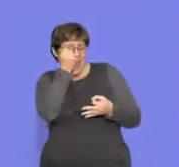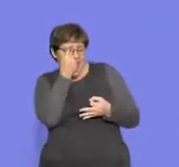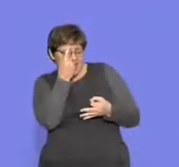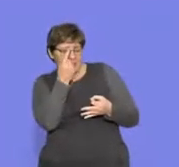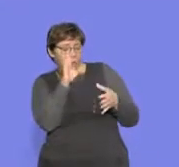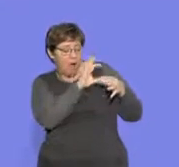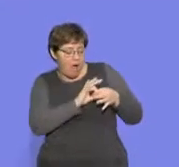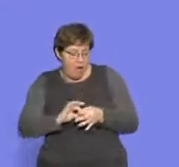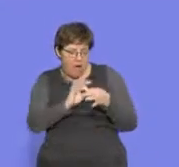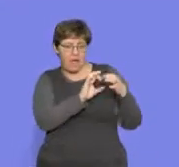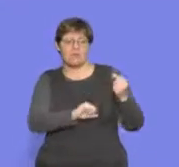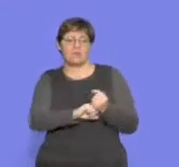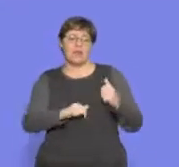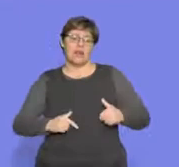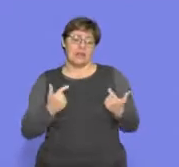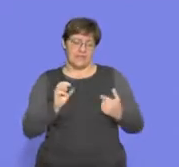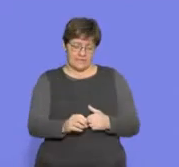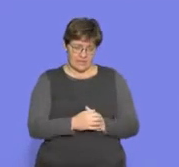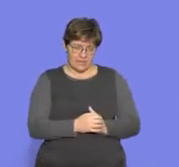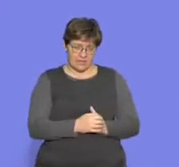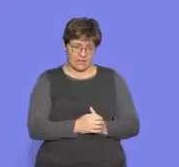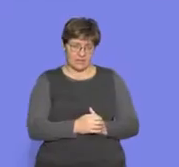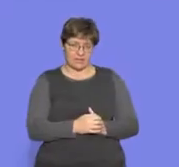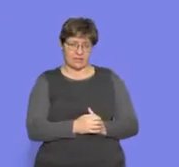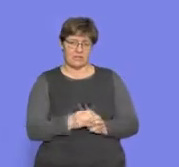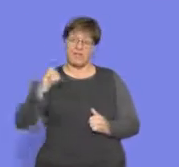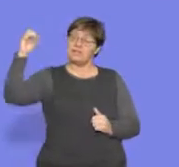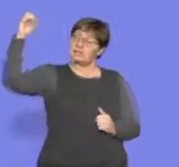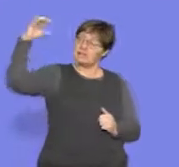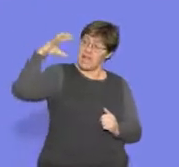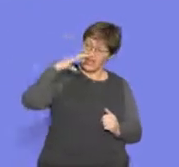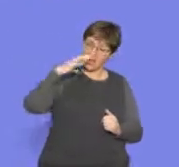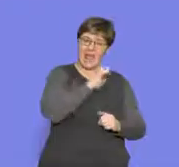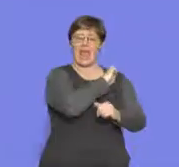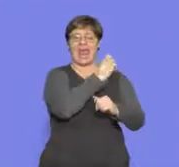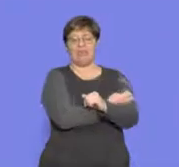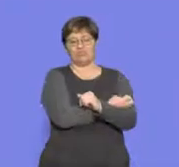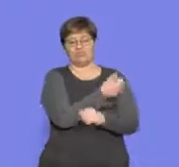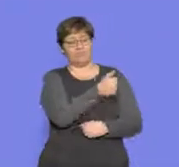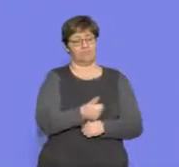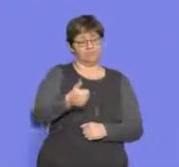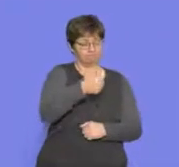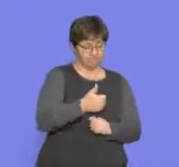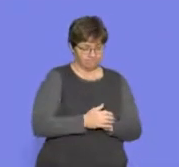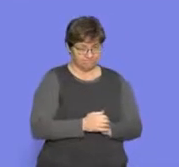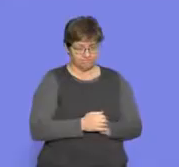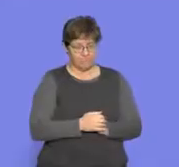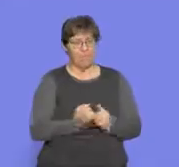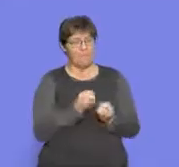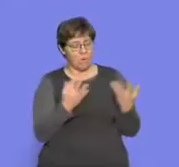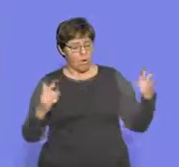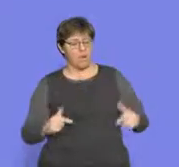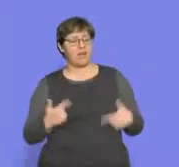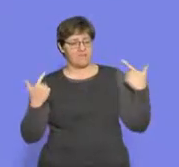components being able to collectively support life. We know that the sun is our primary source of energy, and that's the energy